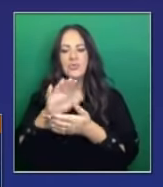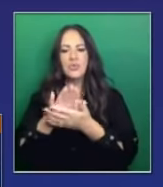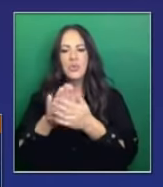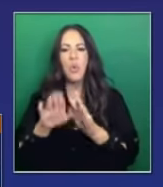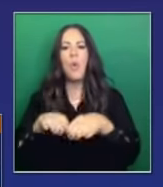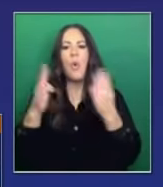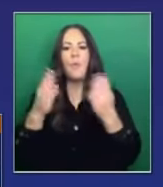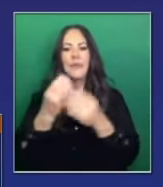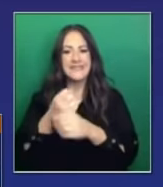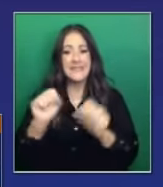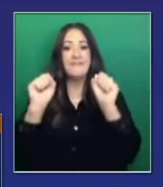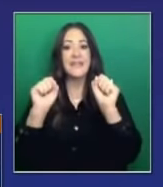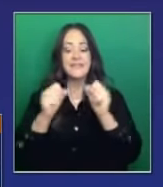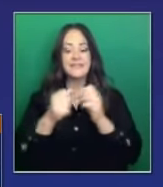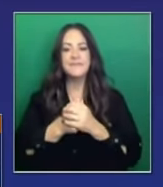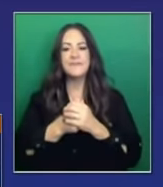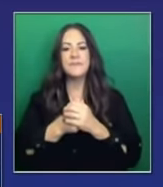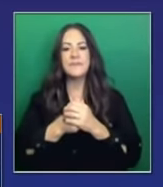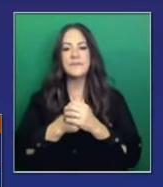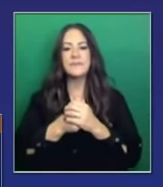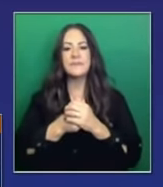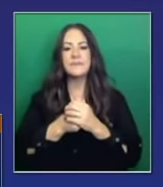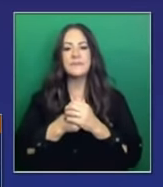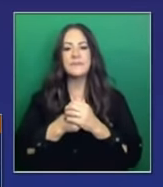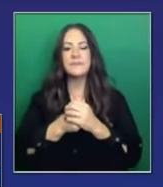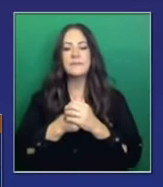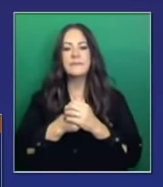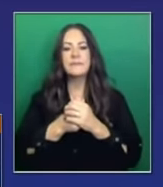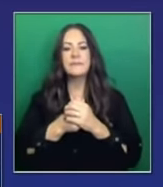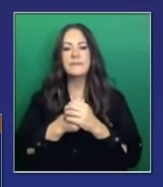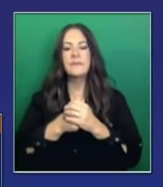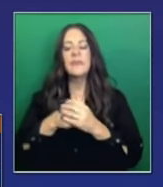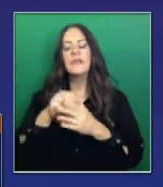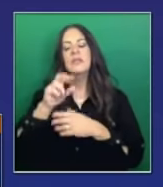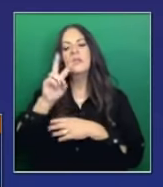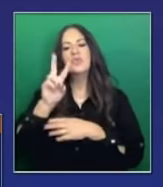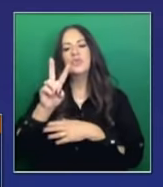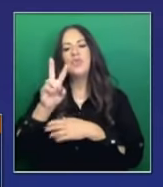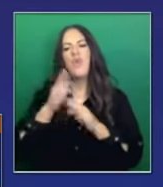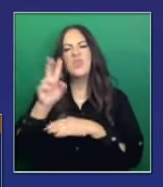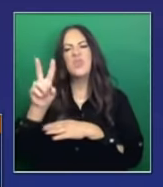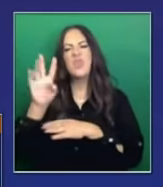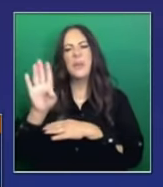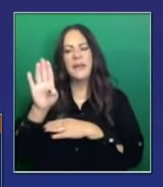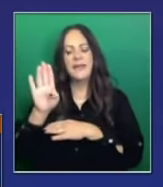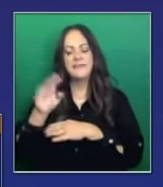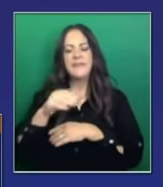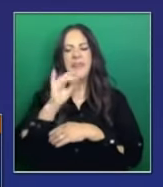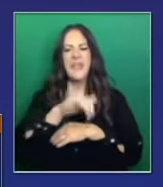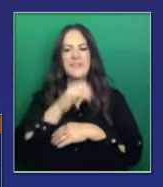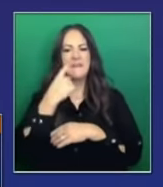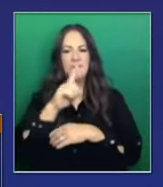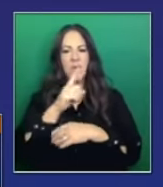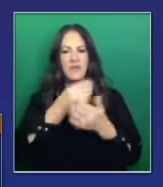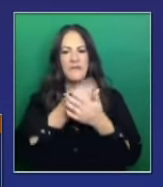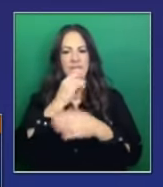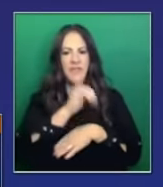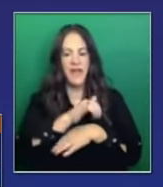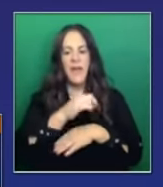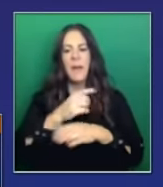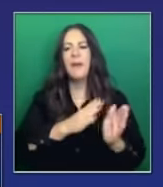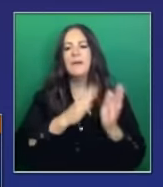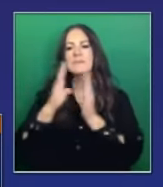and mitigation measures. That's the funding side, the $2+ billion. Now, on the safety and mitigation, here's the testing. We've listened to